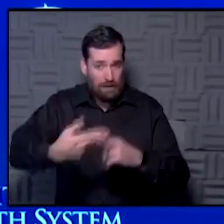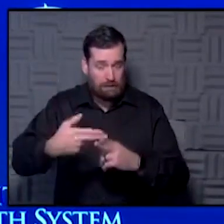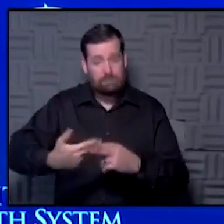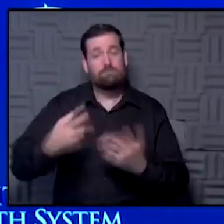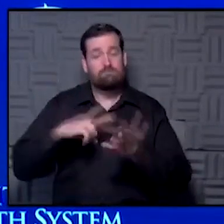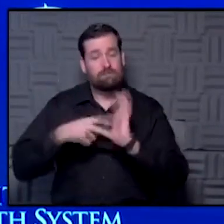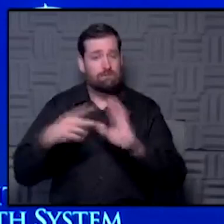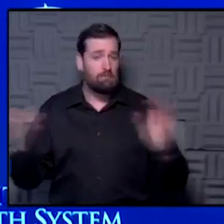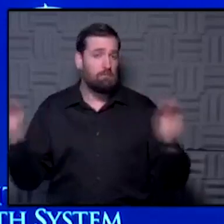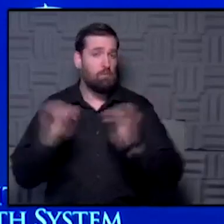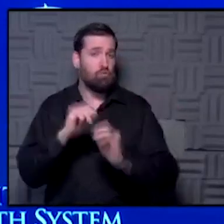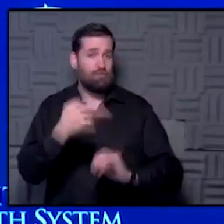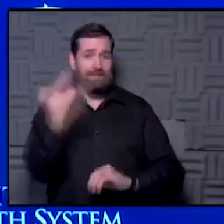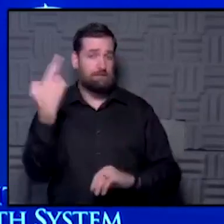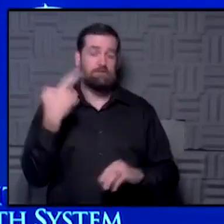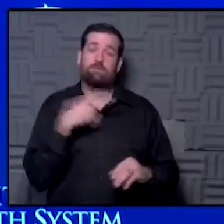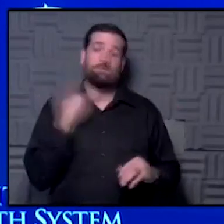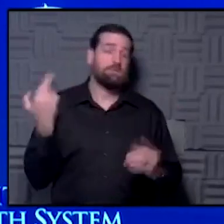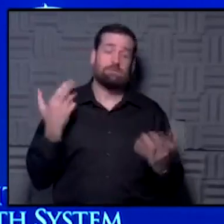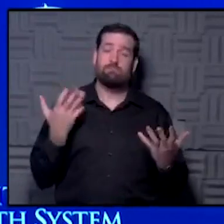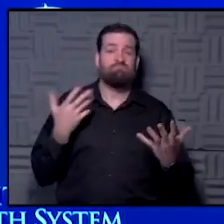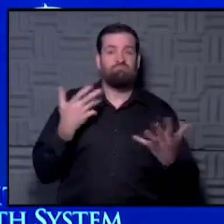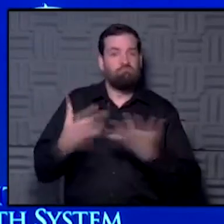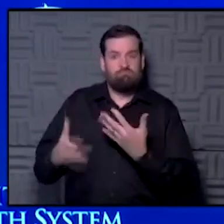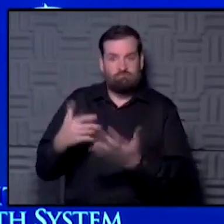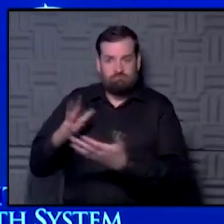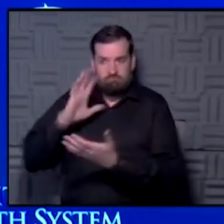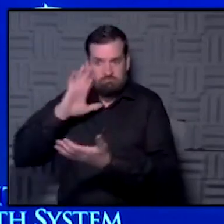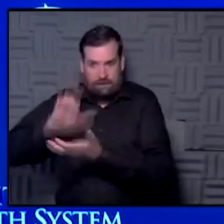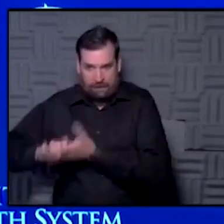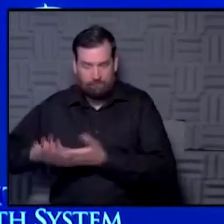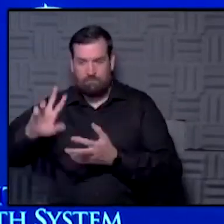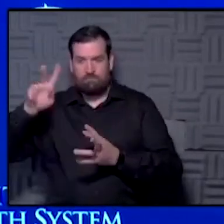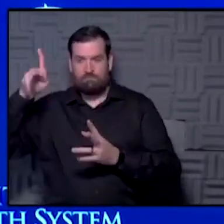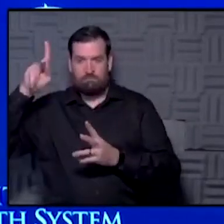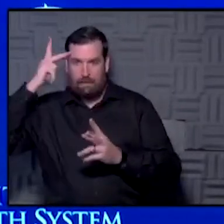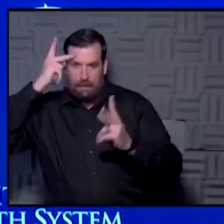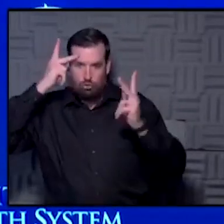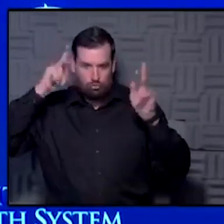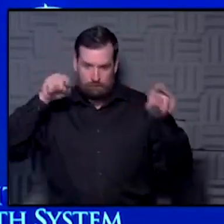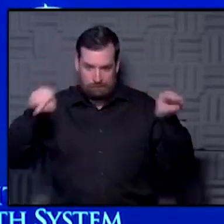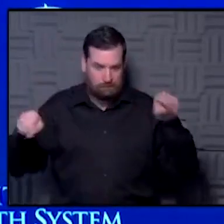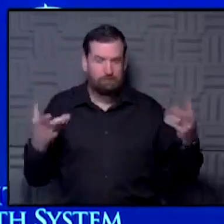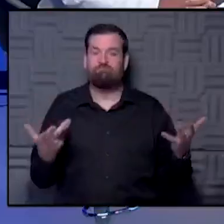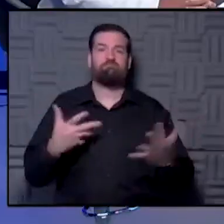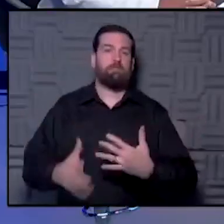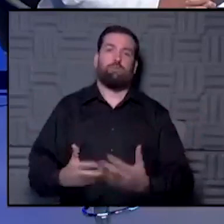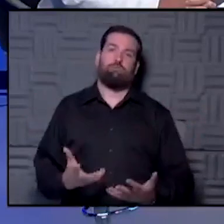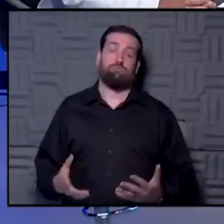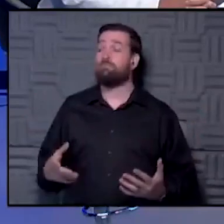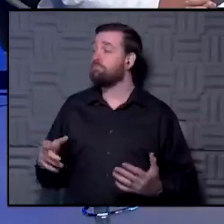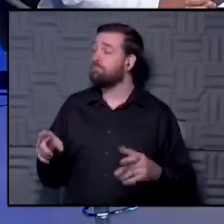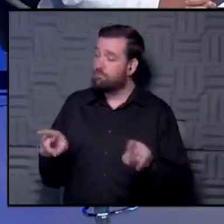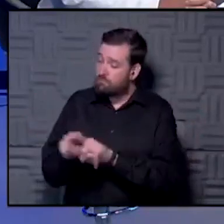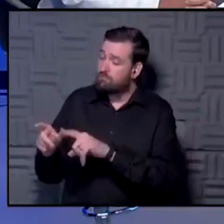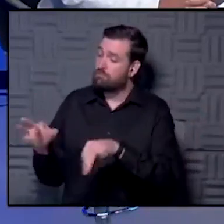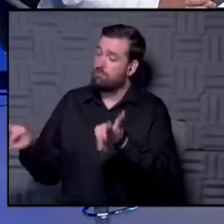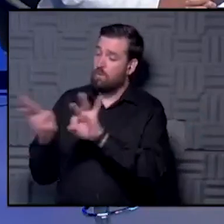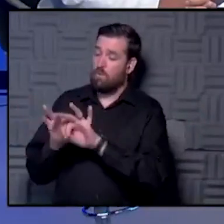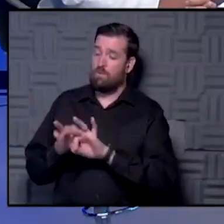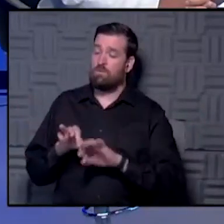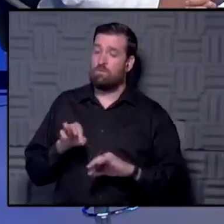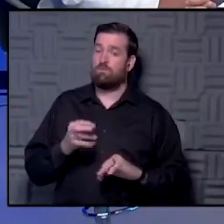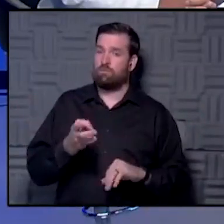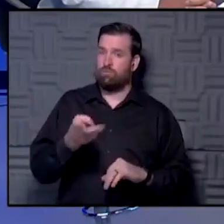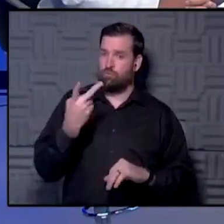category. Regardless, again, what you want to believe, what your political party is, that's just the epidemiology of this. Right, and I think the important distinction there, right, there